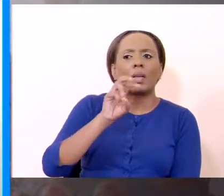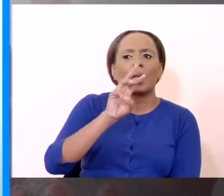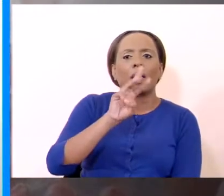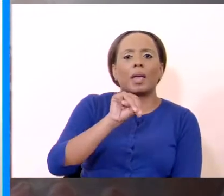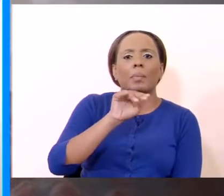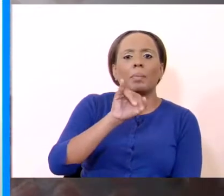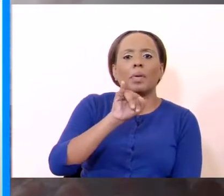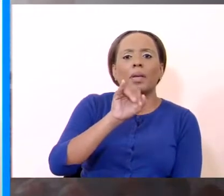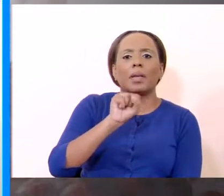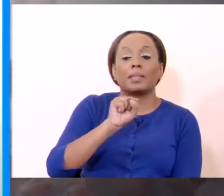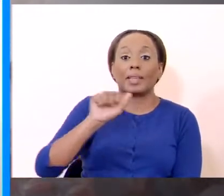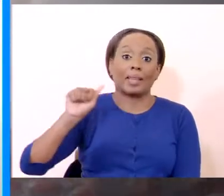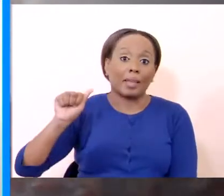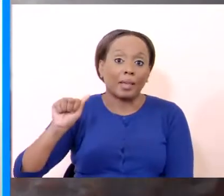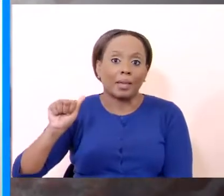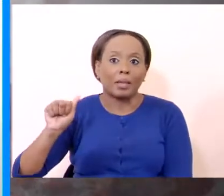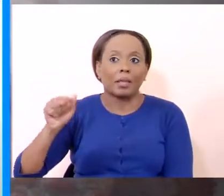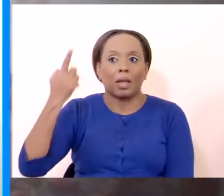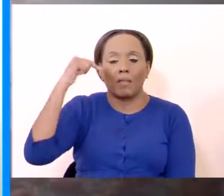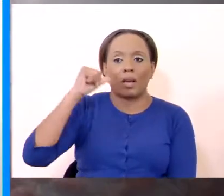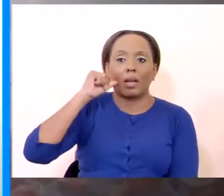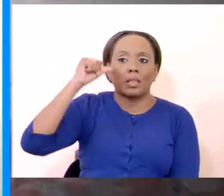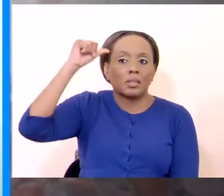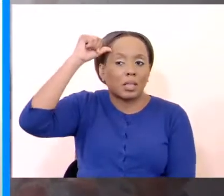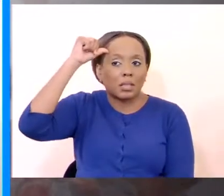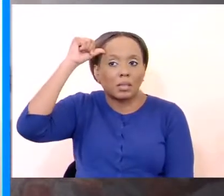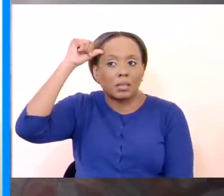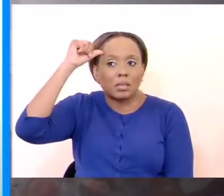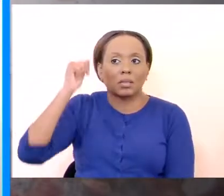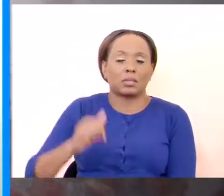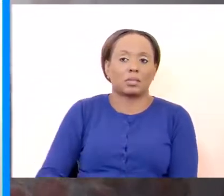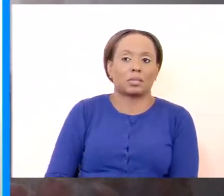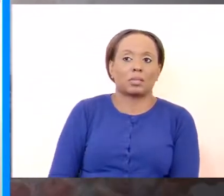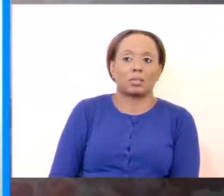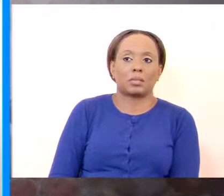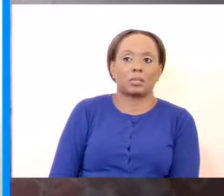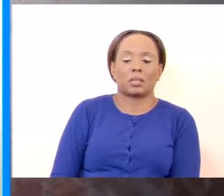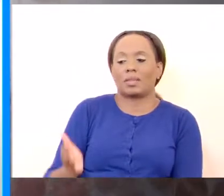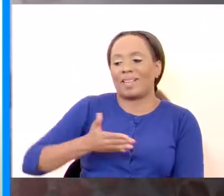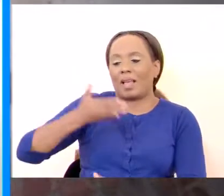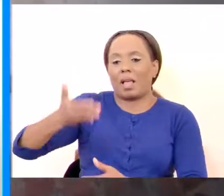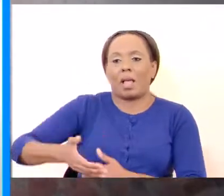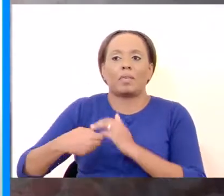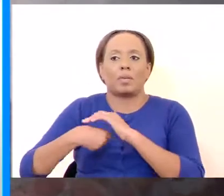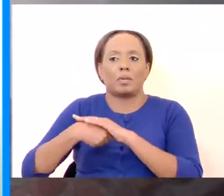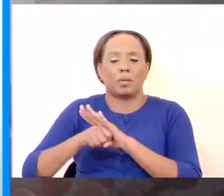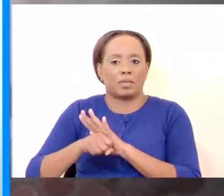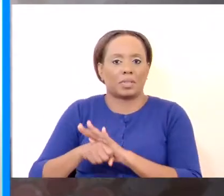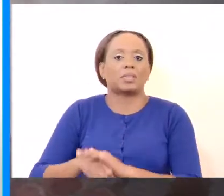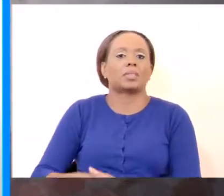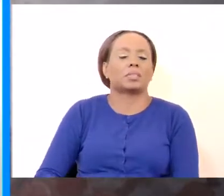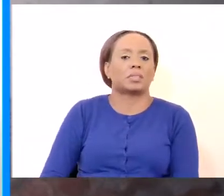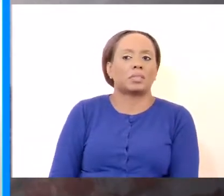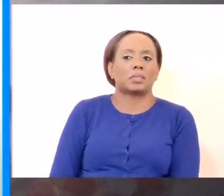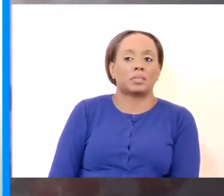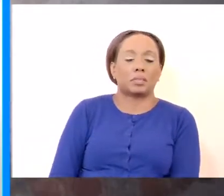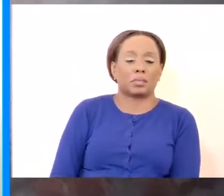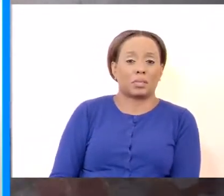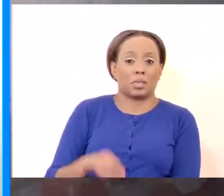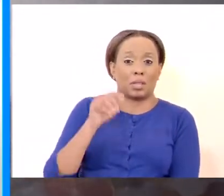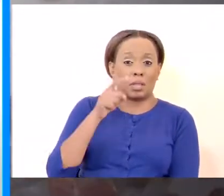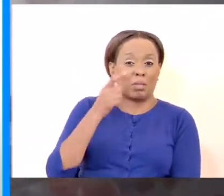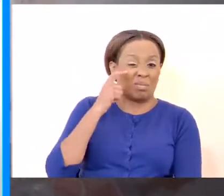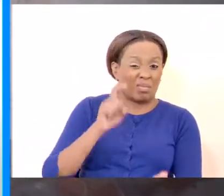adults, which comes after COVID as well. Has that been found